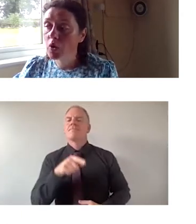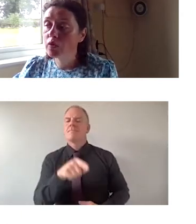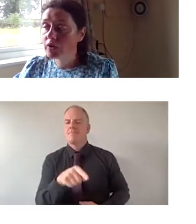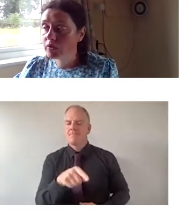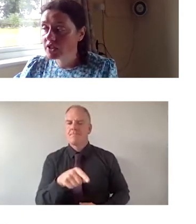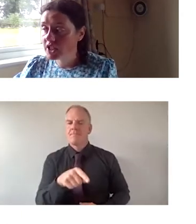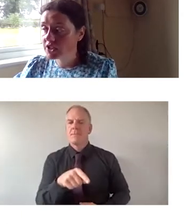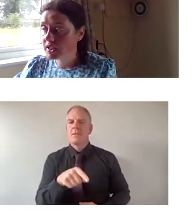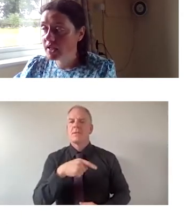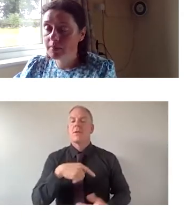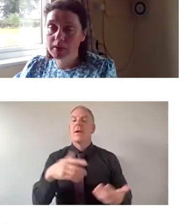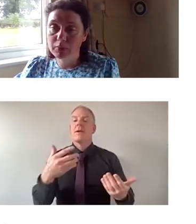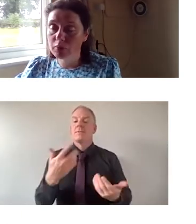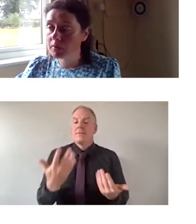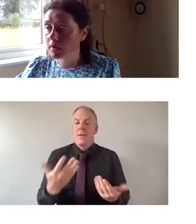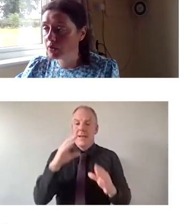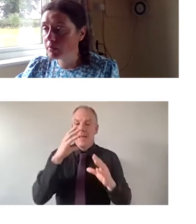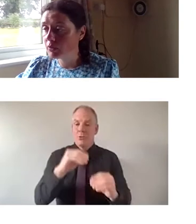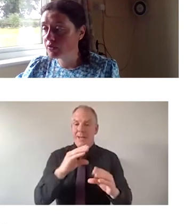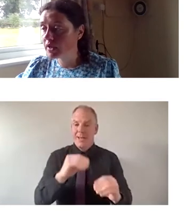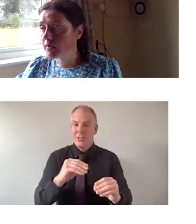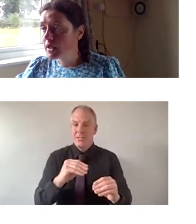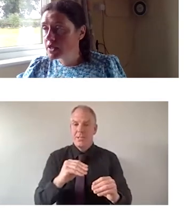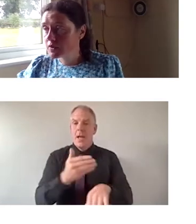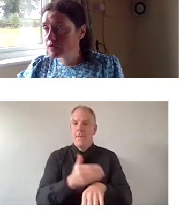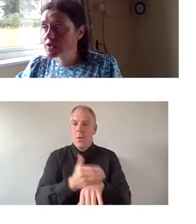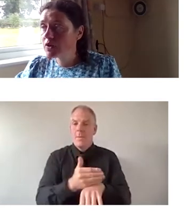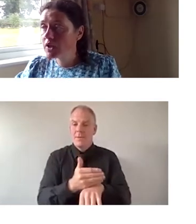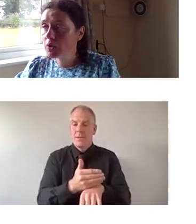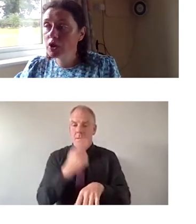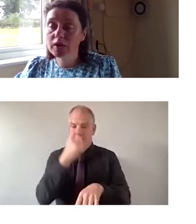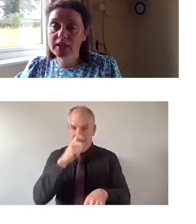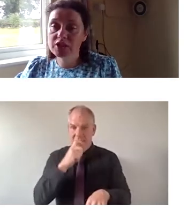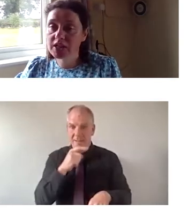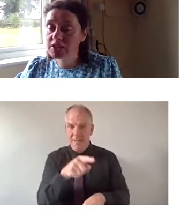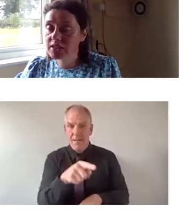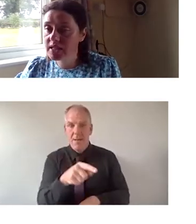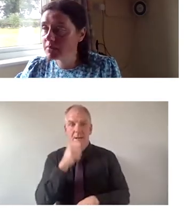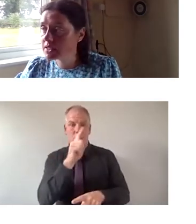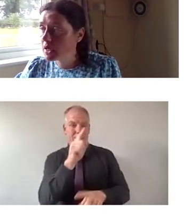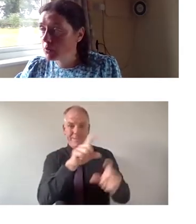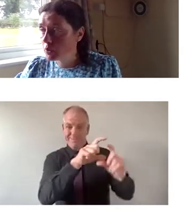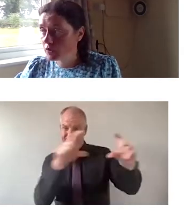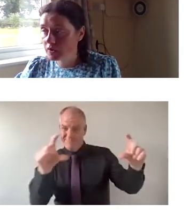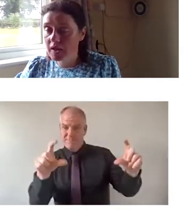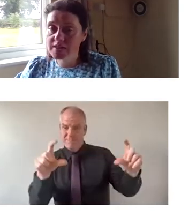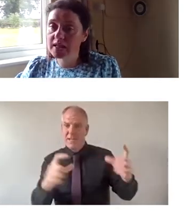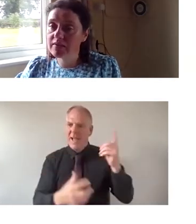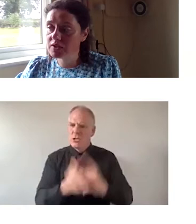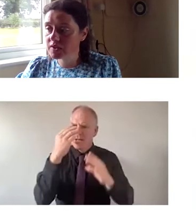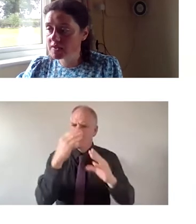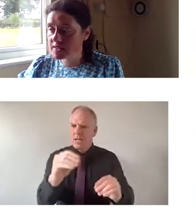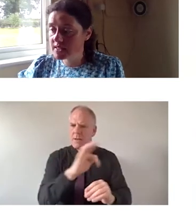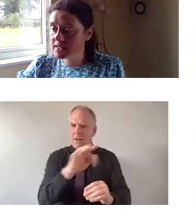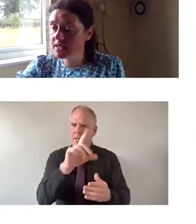a quick overview of the educational employment profile. So first of all, here we look at the educational attainment, both for